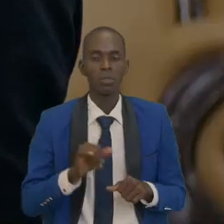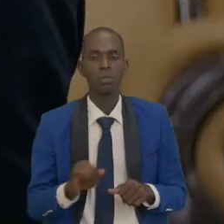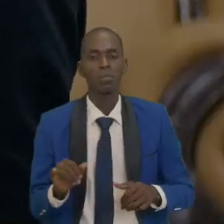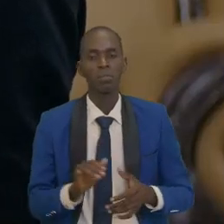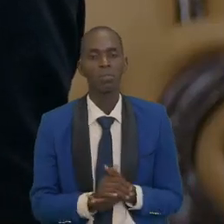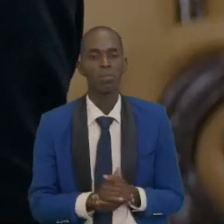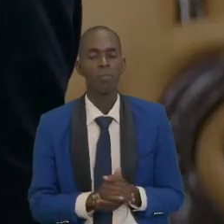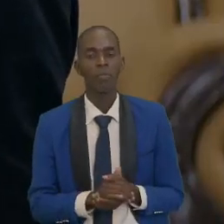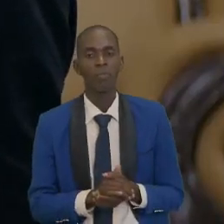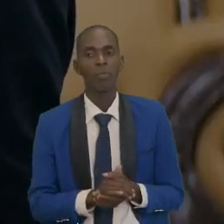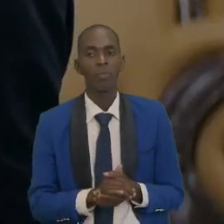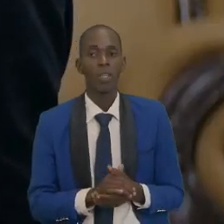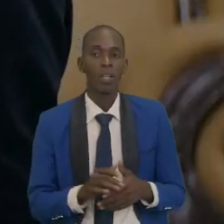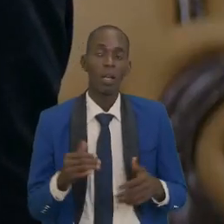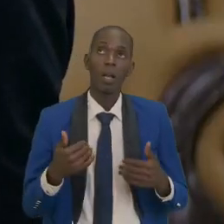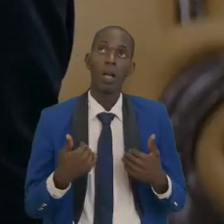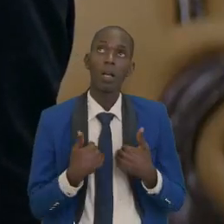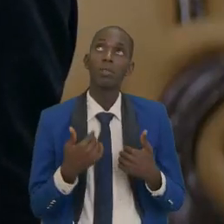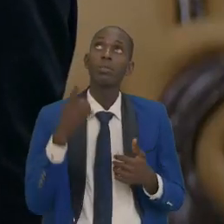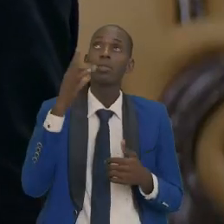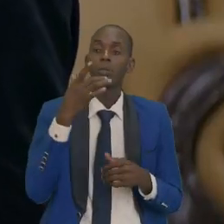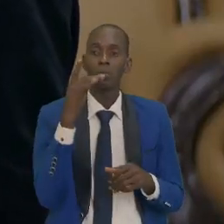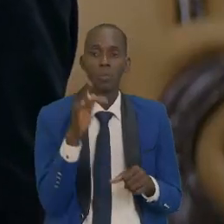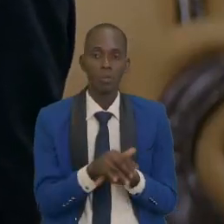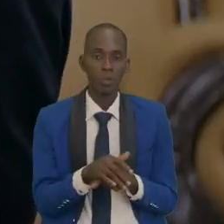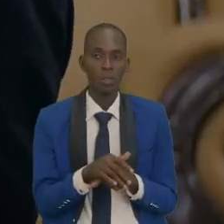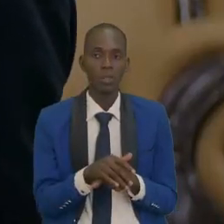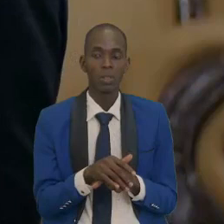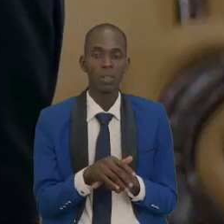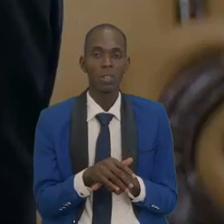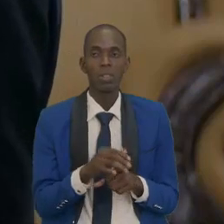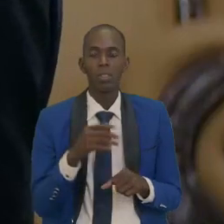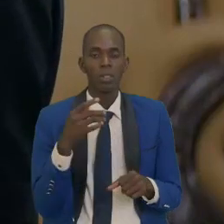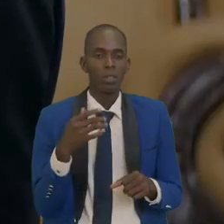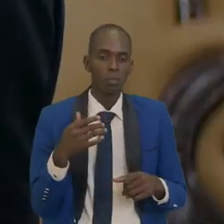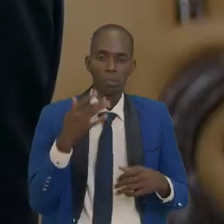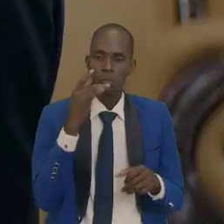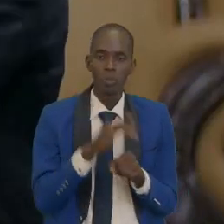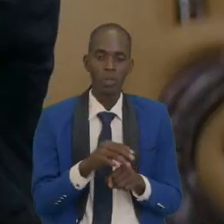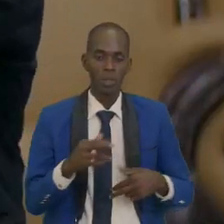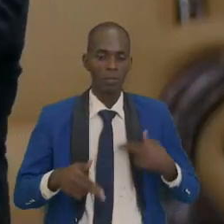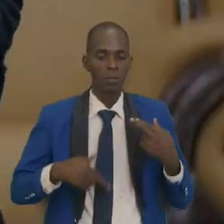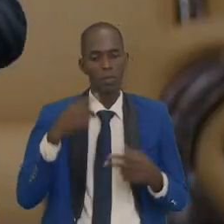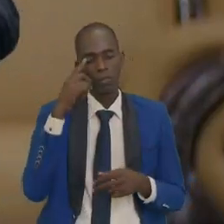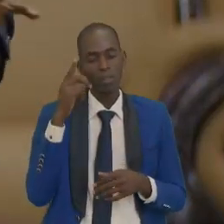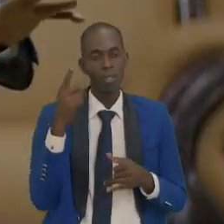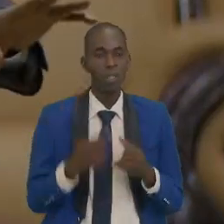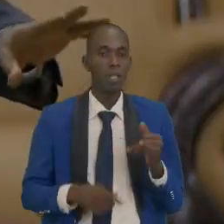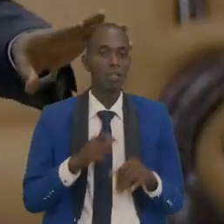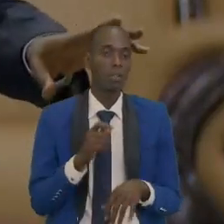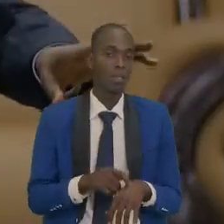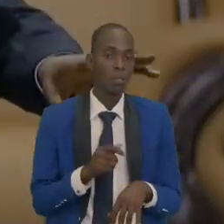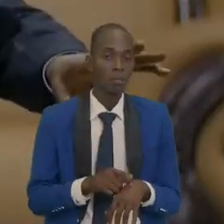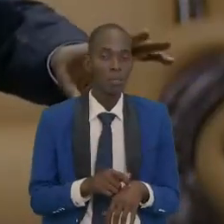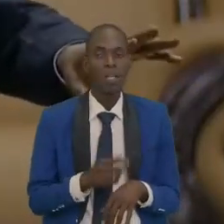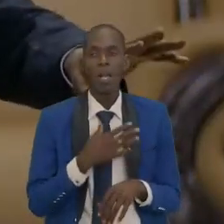as God promised in Revival for the latter days and everything we